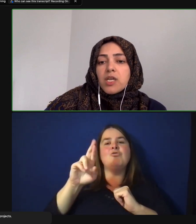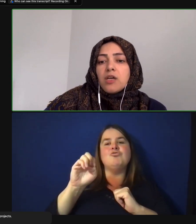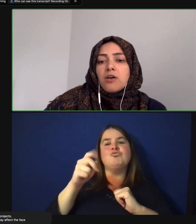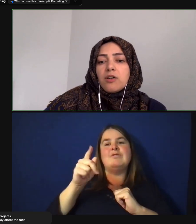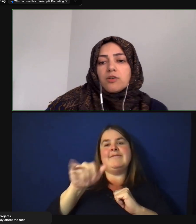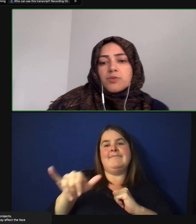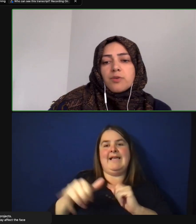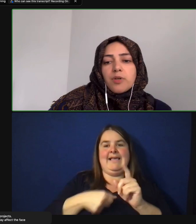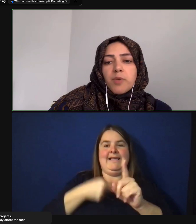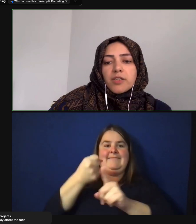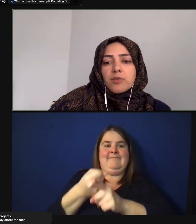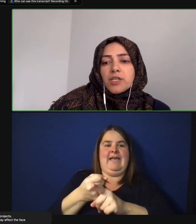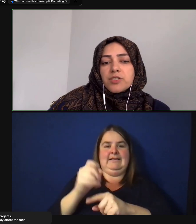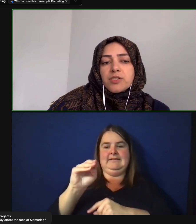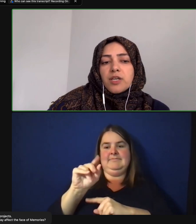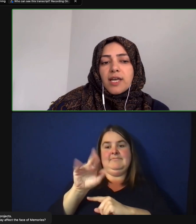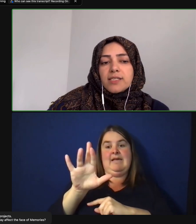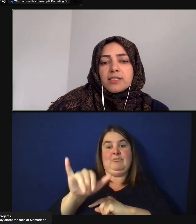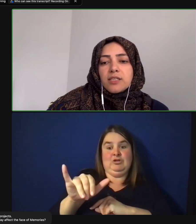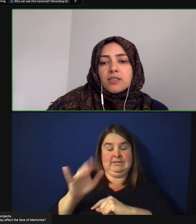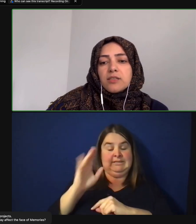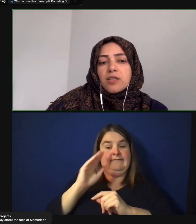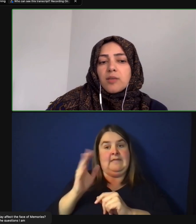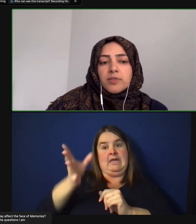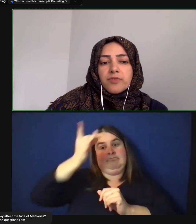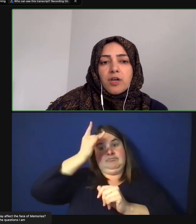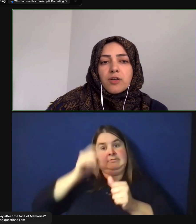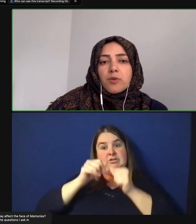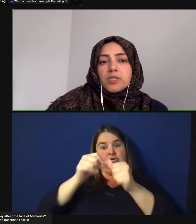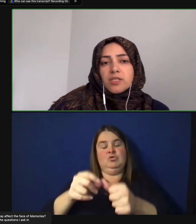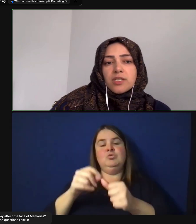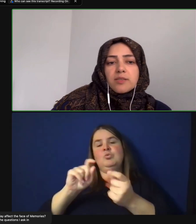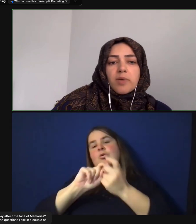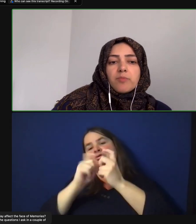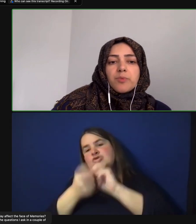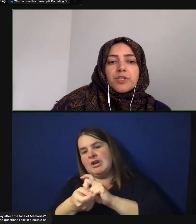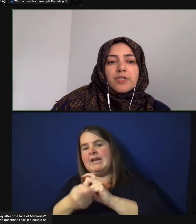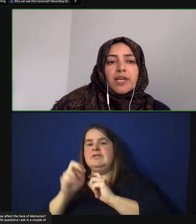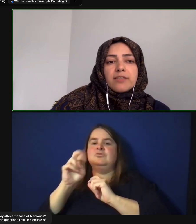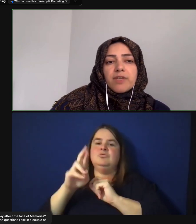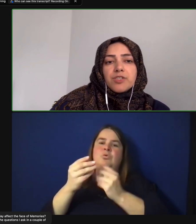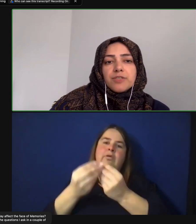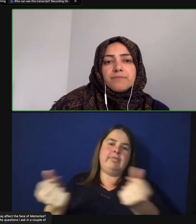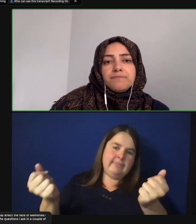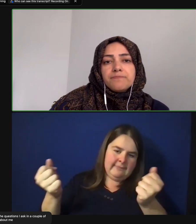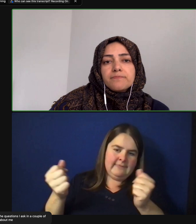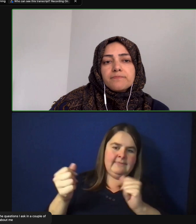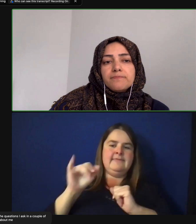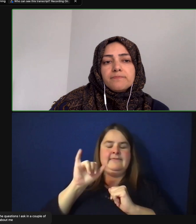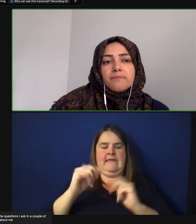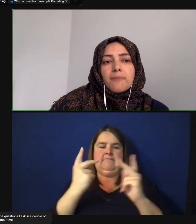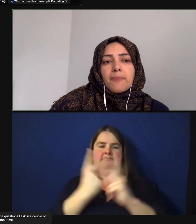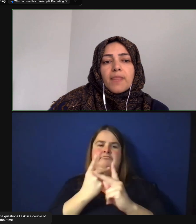memories? Also among the questions I asked in a couple of ongoing studies about memory activation.